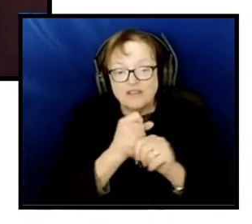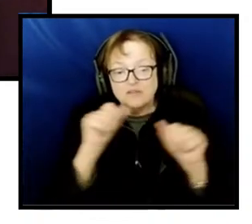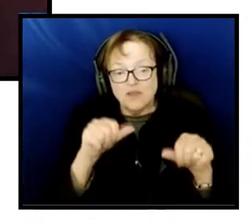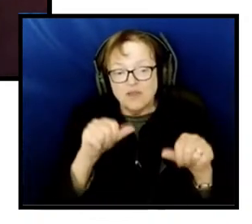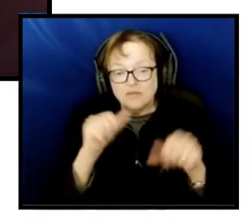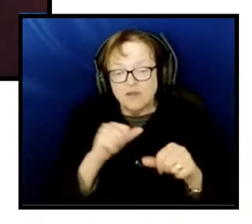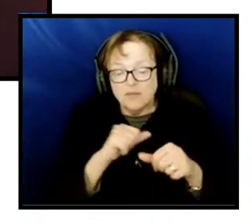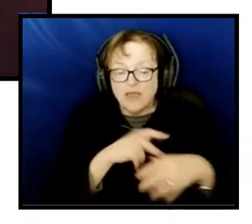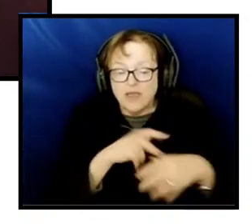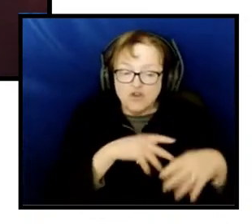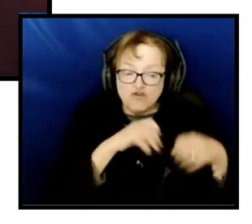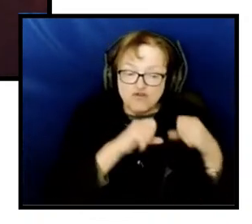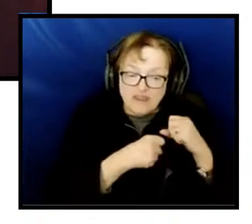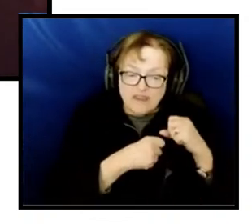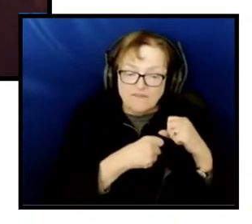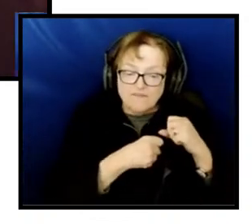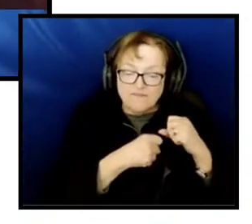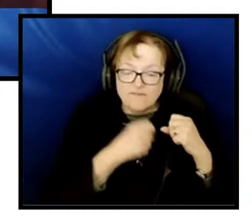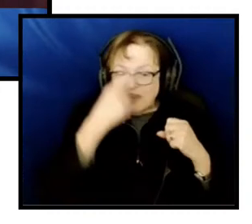grief and trauma.